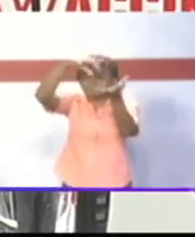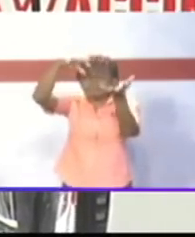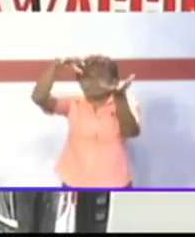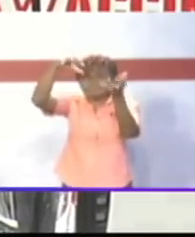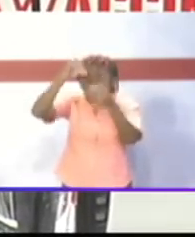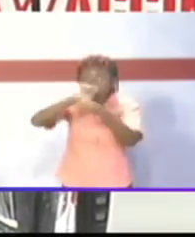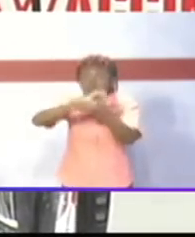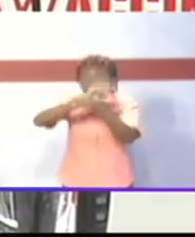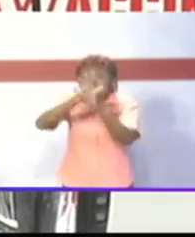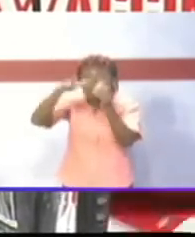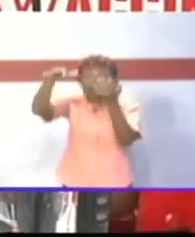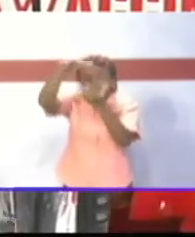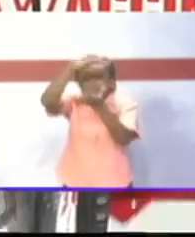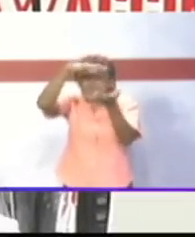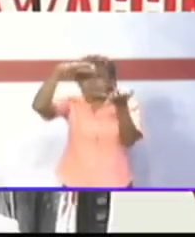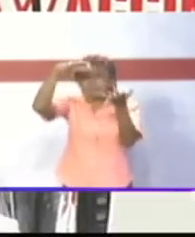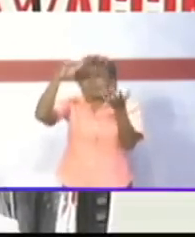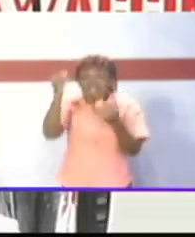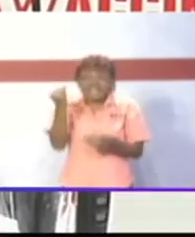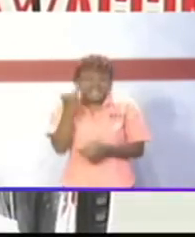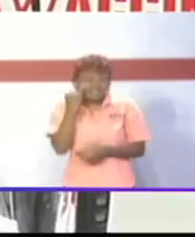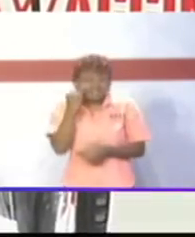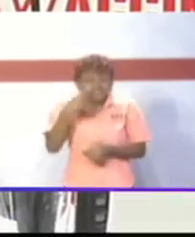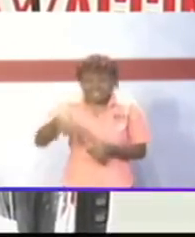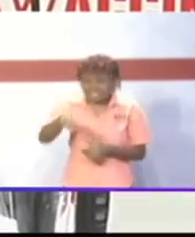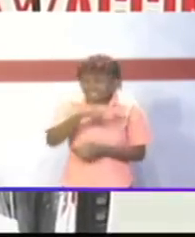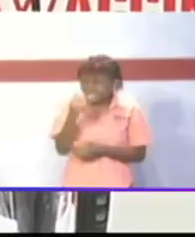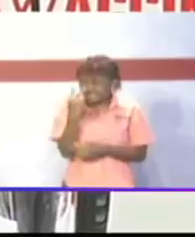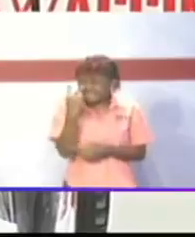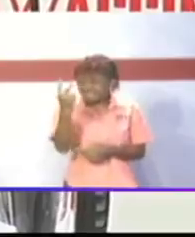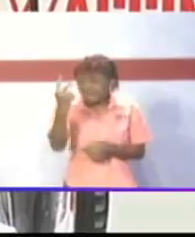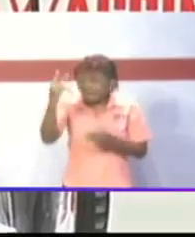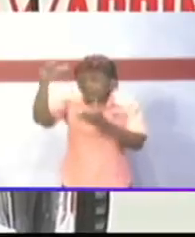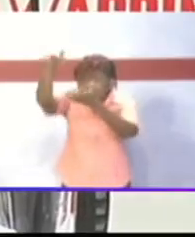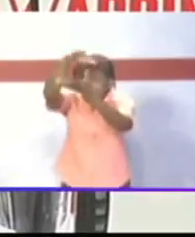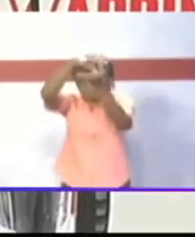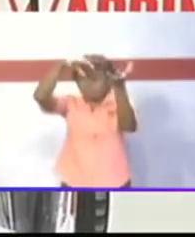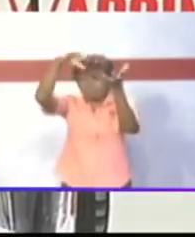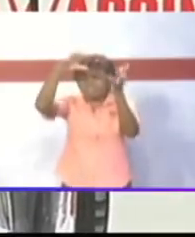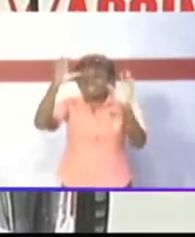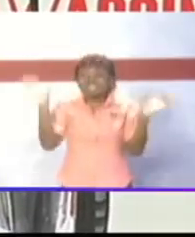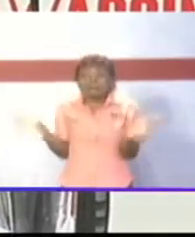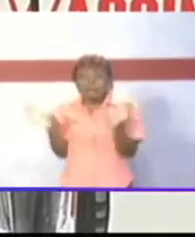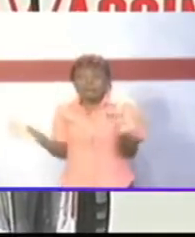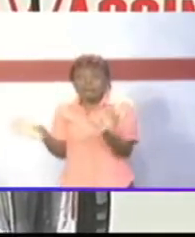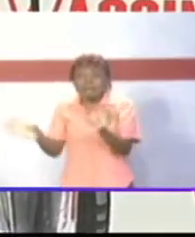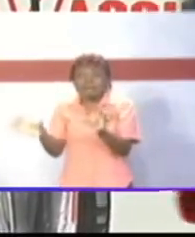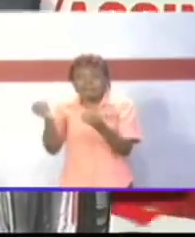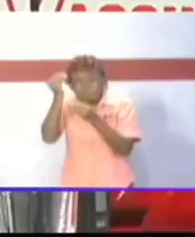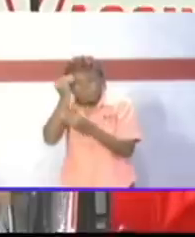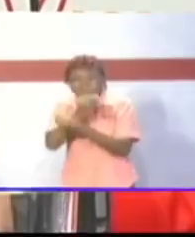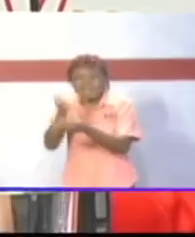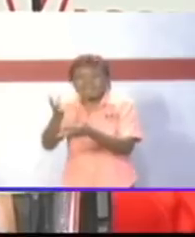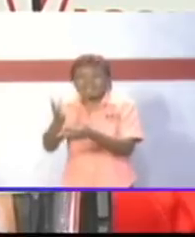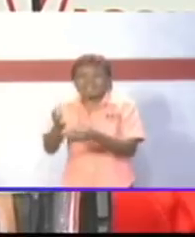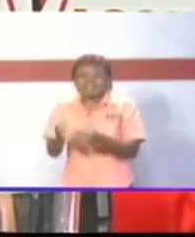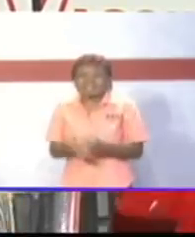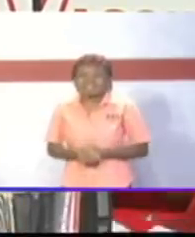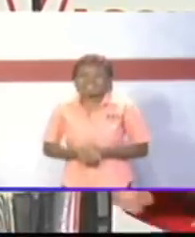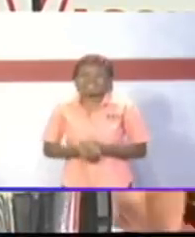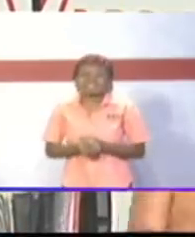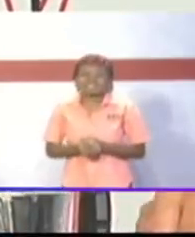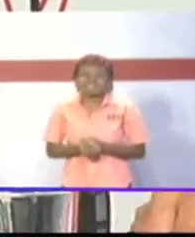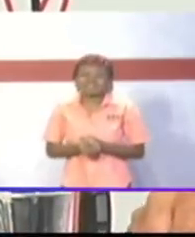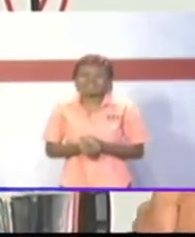on a person, see it on a hard surface, we will all act differently. The message is,